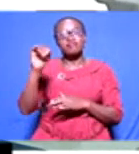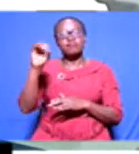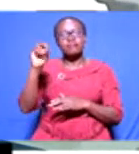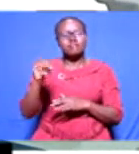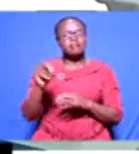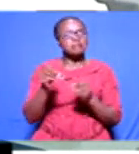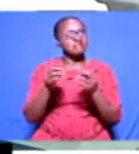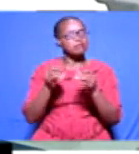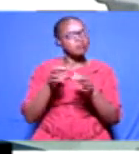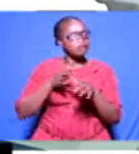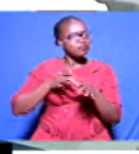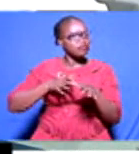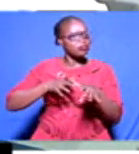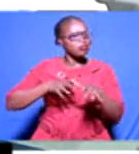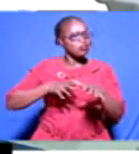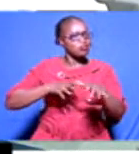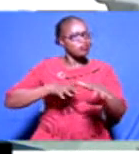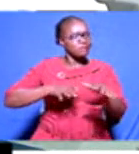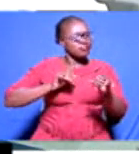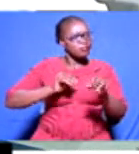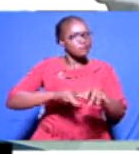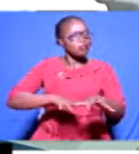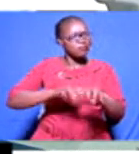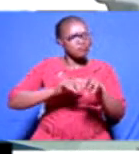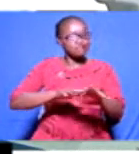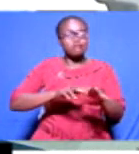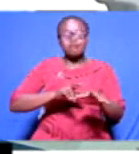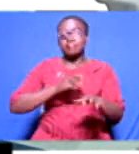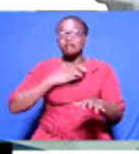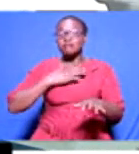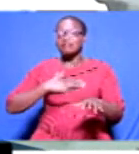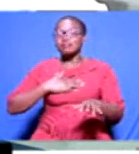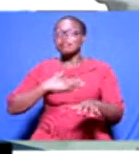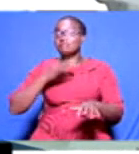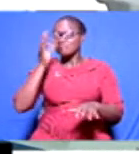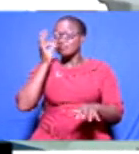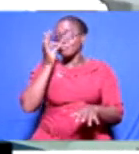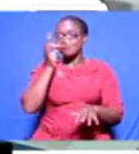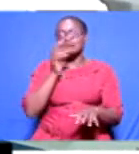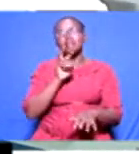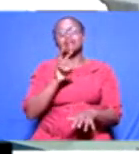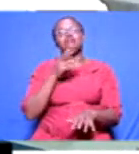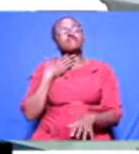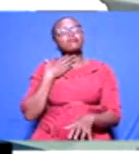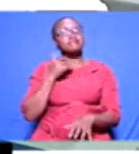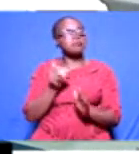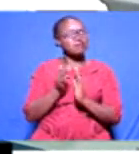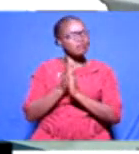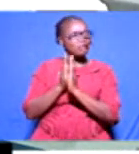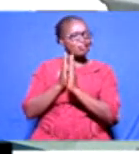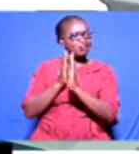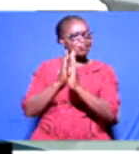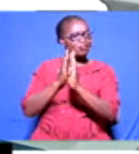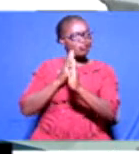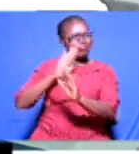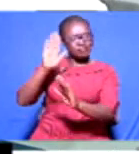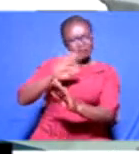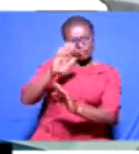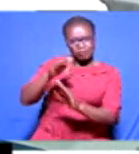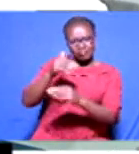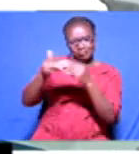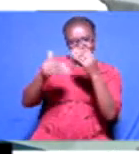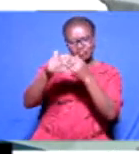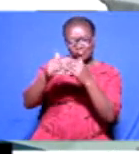Parliament Buildings to view the body of the former President Mwai Kibaki. The long queues stretching from Parliament Buildings to City Hall,